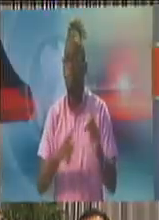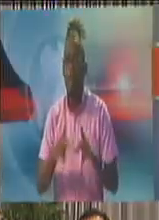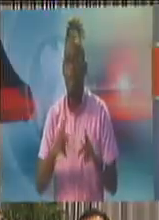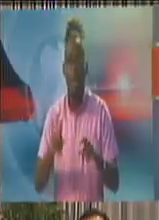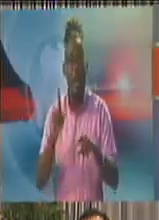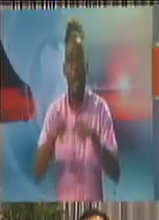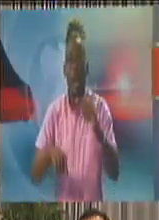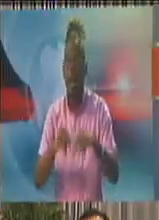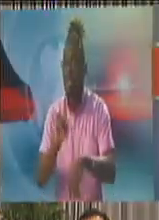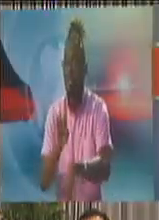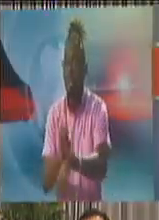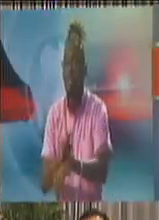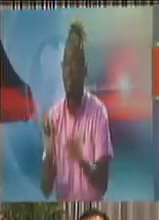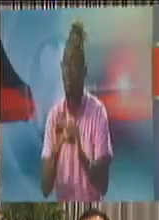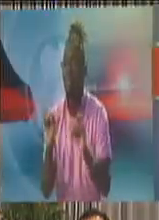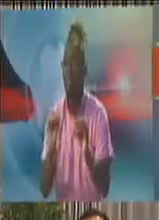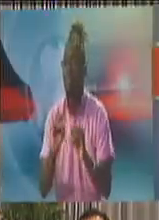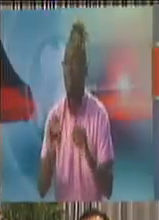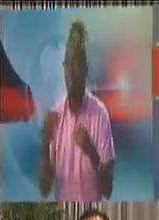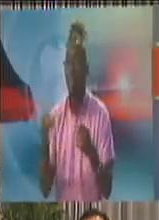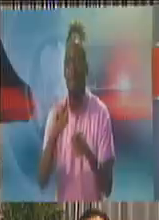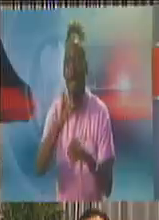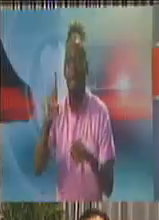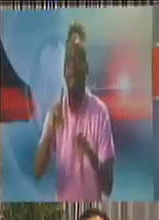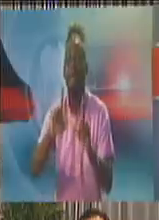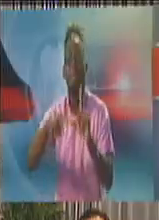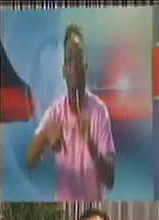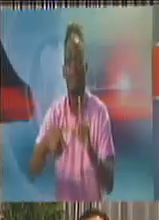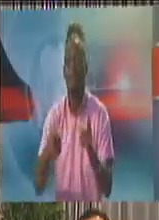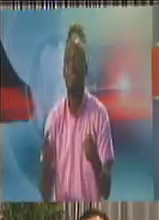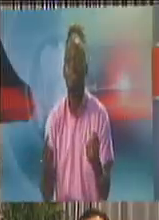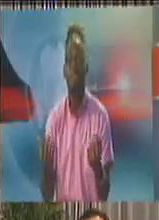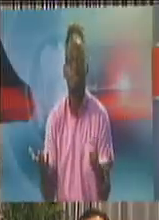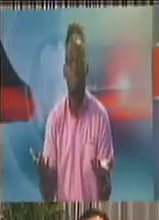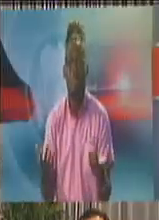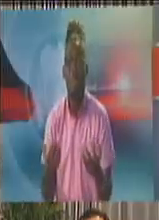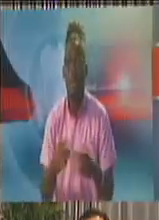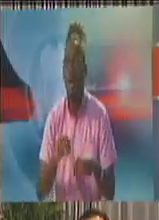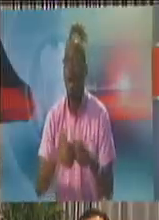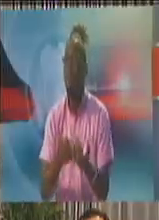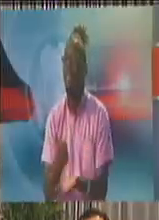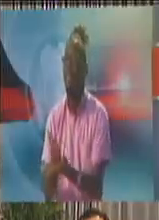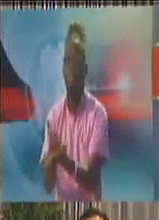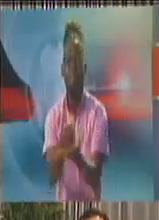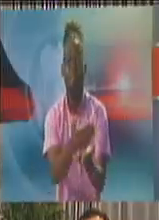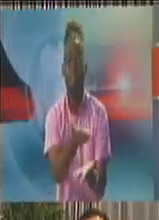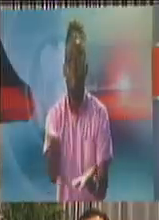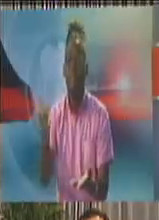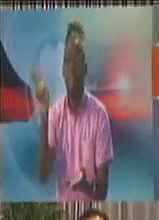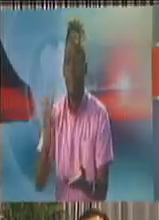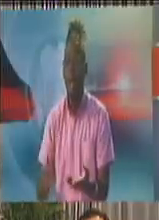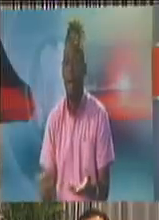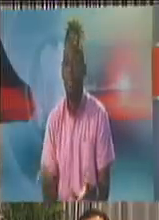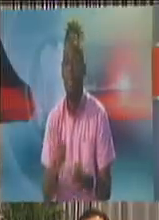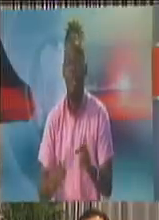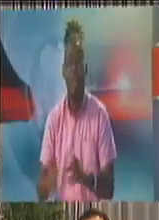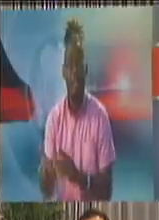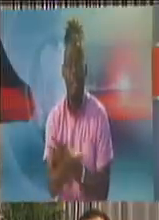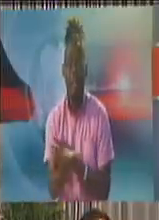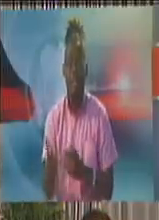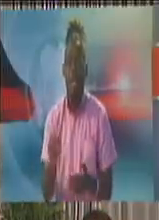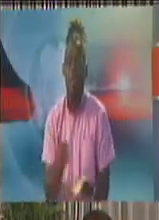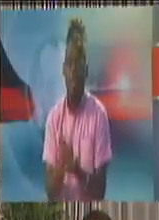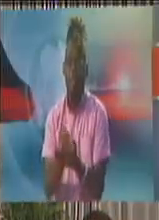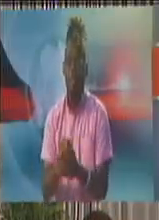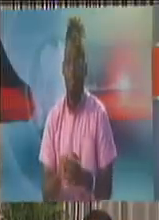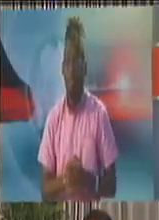expired cards. What can be done to help them in the particular situations? Okay,